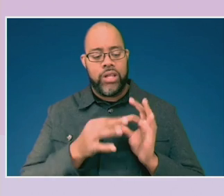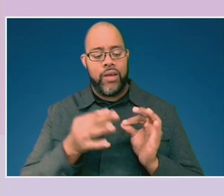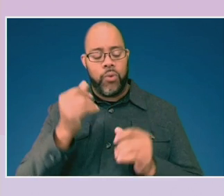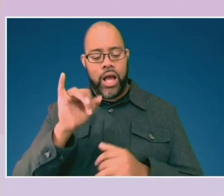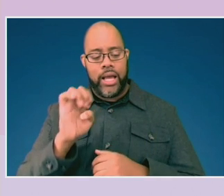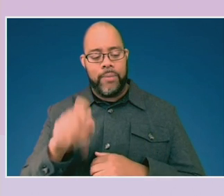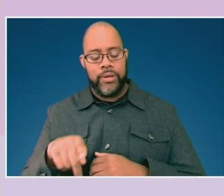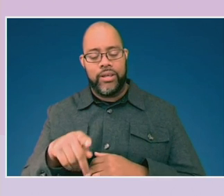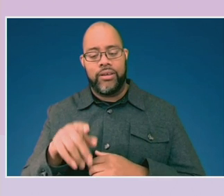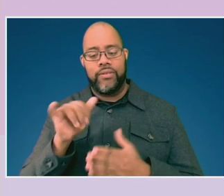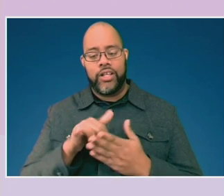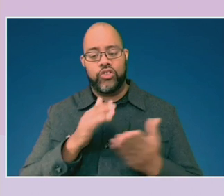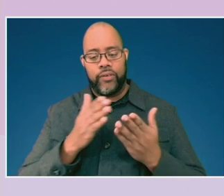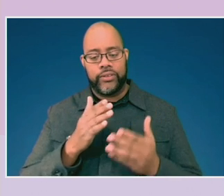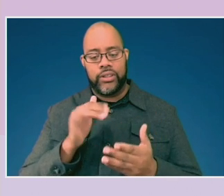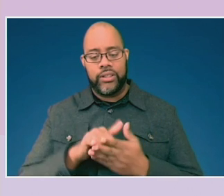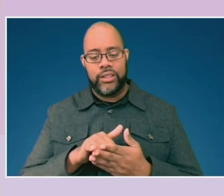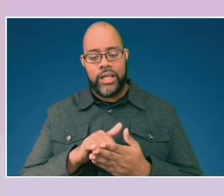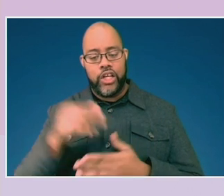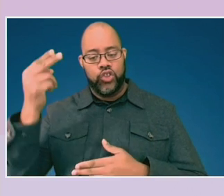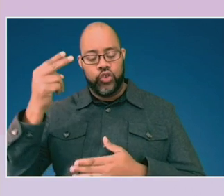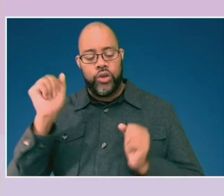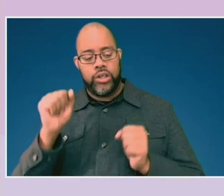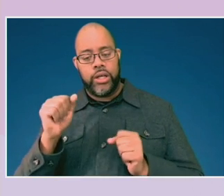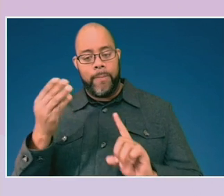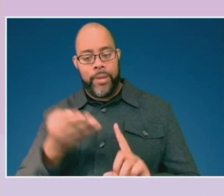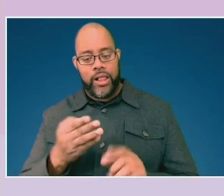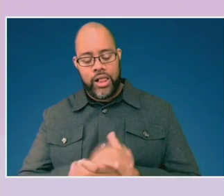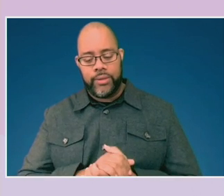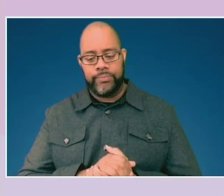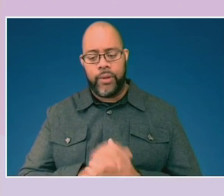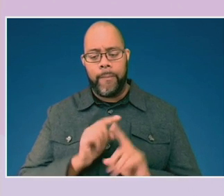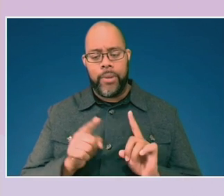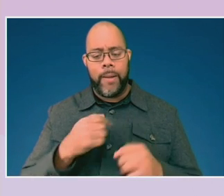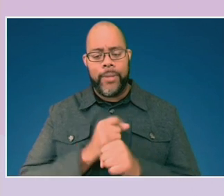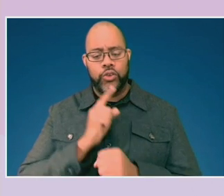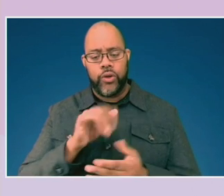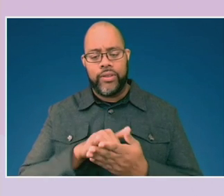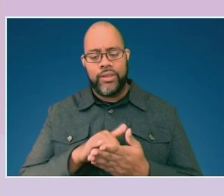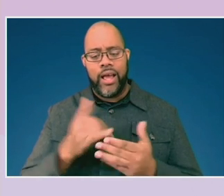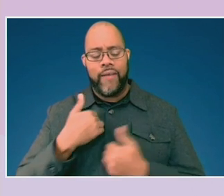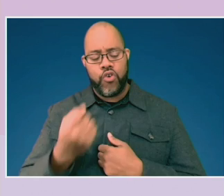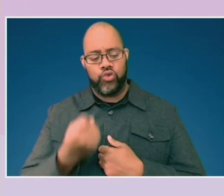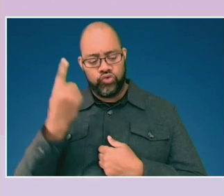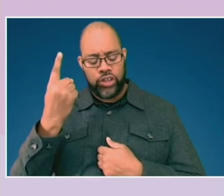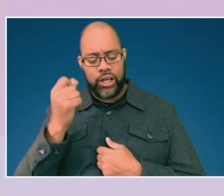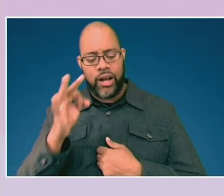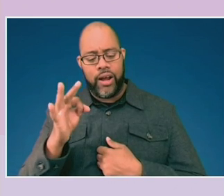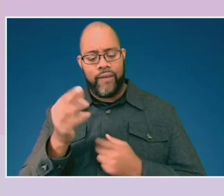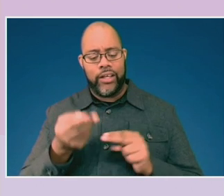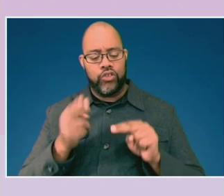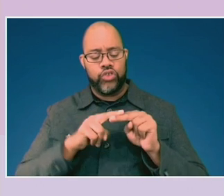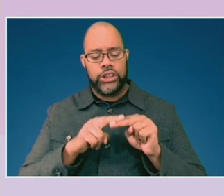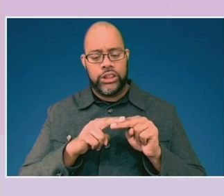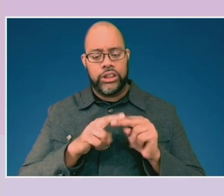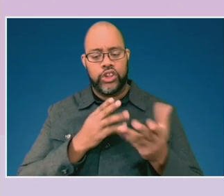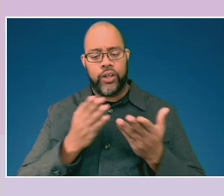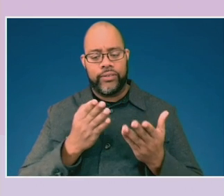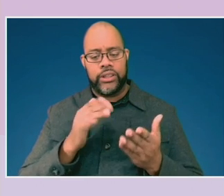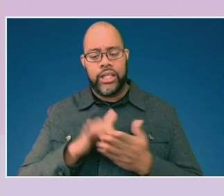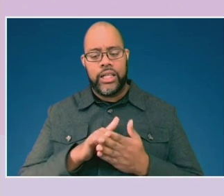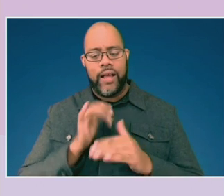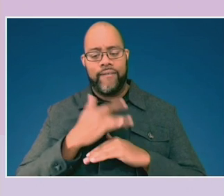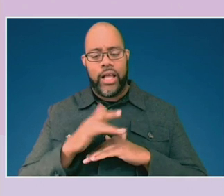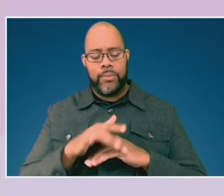and those services that historically could bill for, but then making sure there's an understanding of the increased services that are